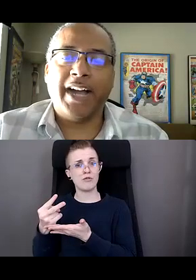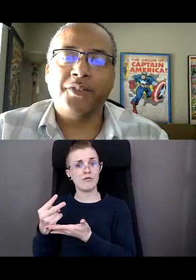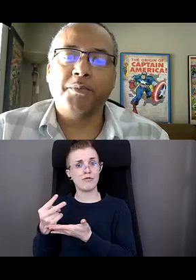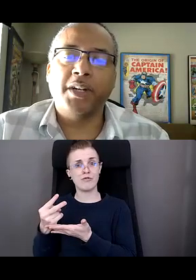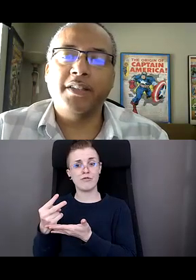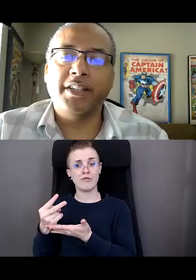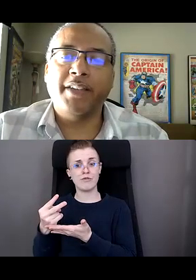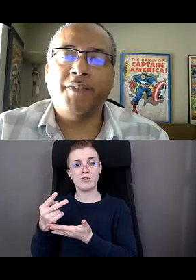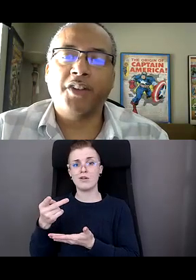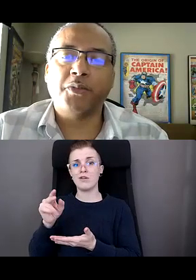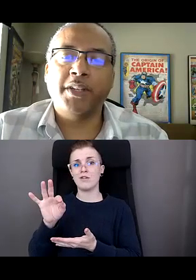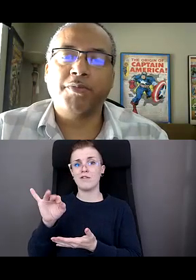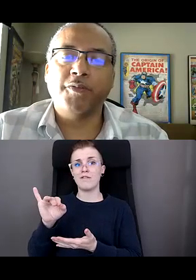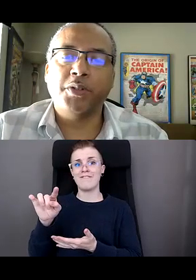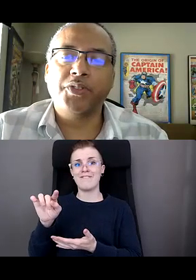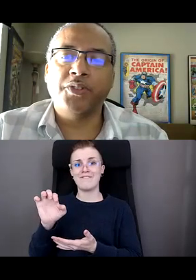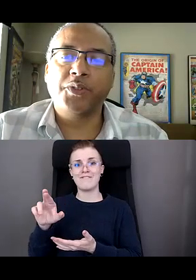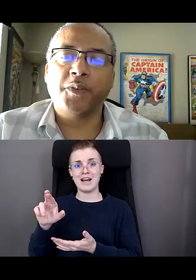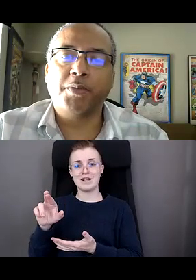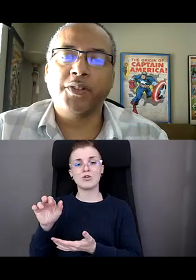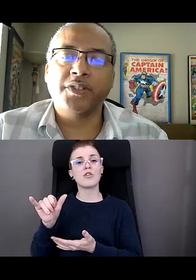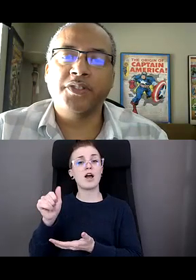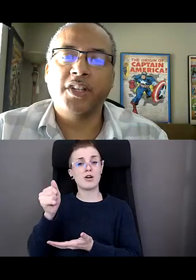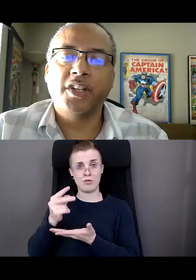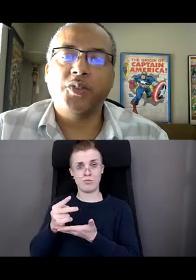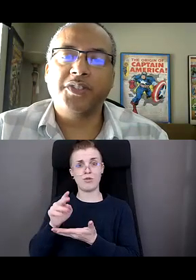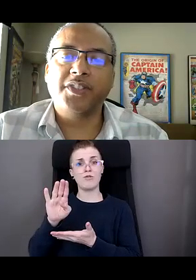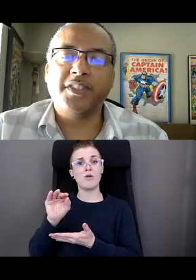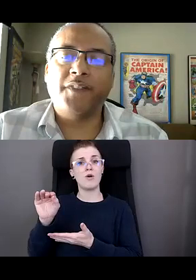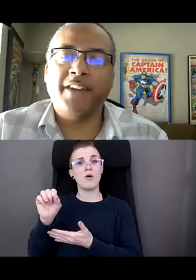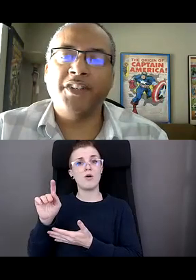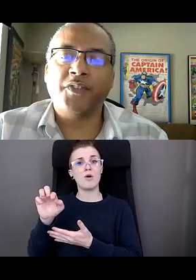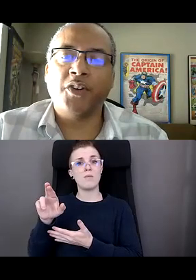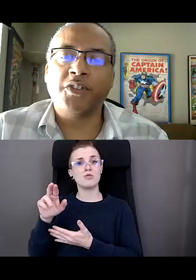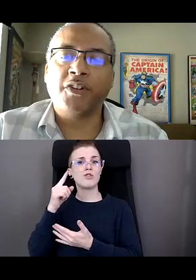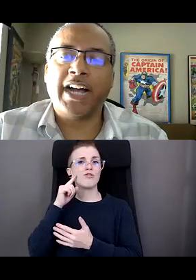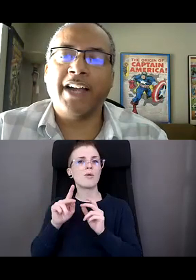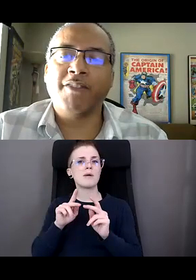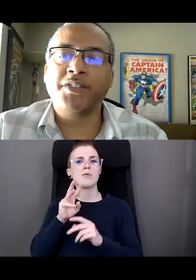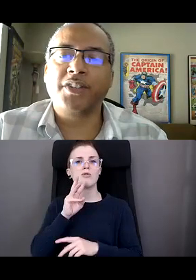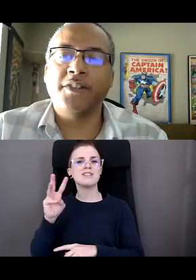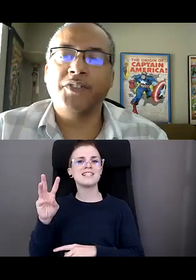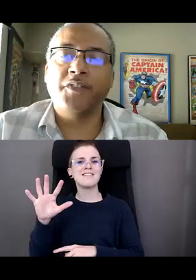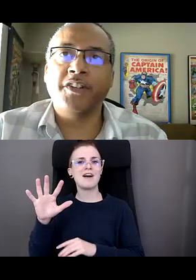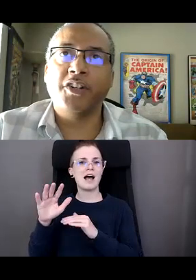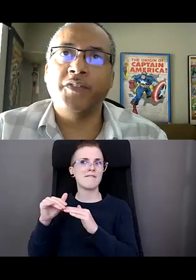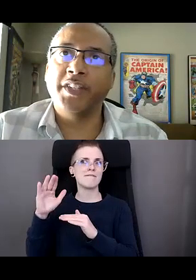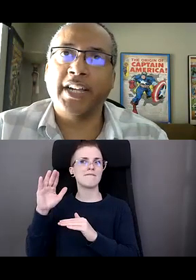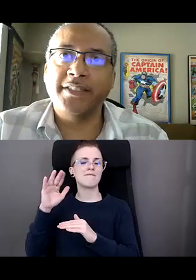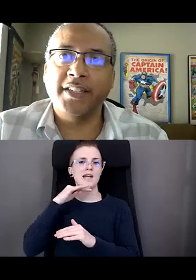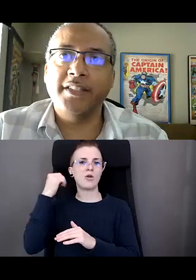period, Pfizer, but they've also been approved boosters for persons who are 65 years of old or at higher risk of